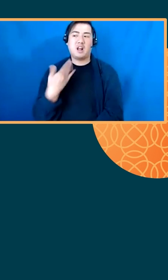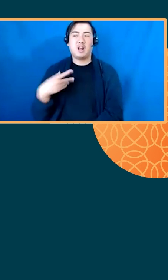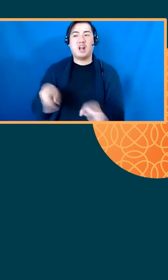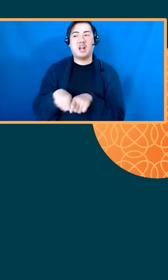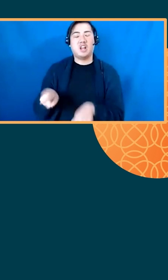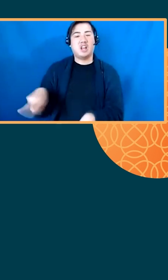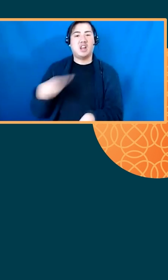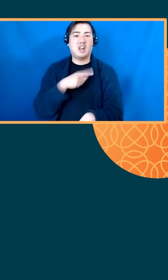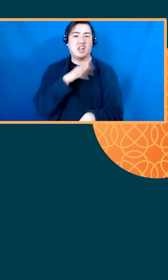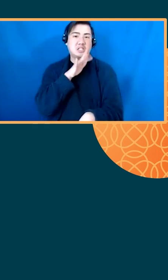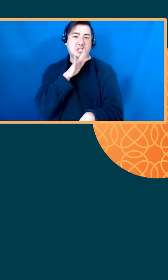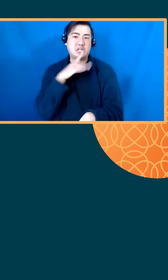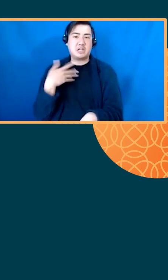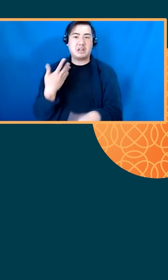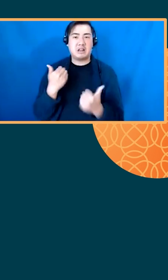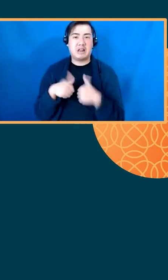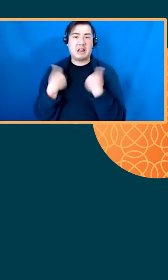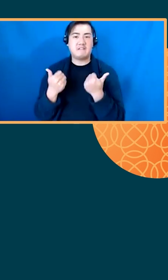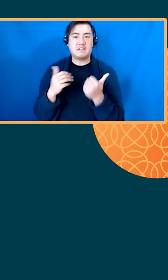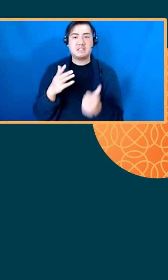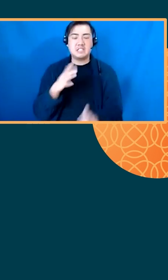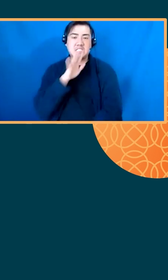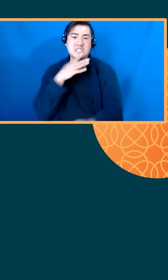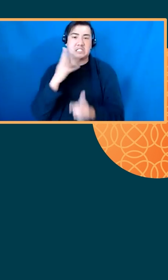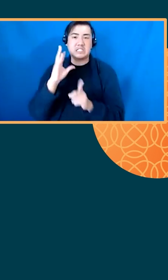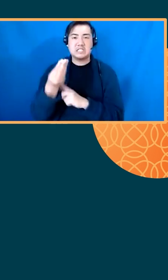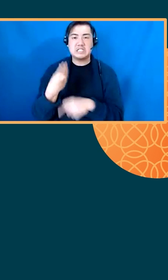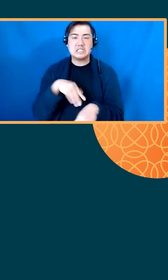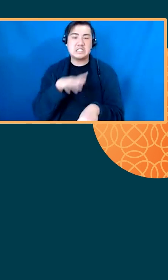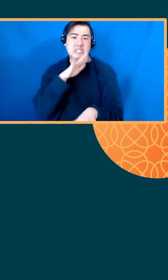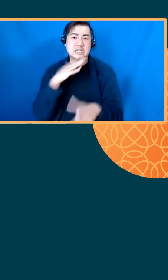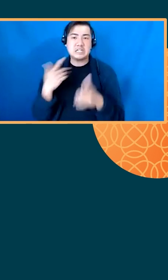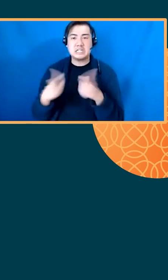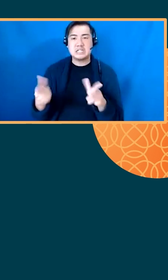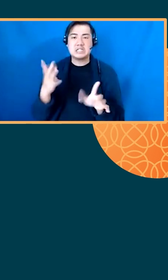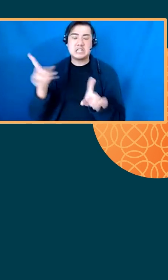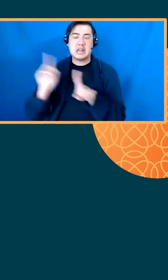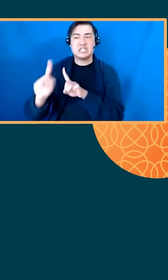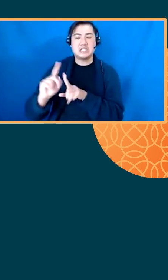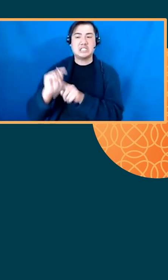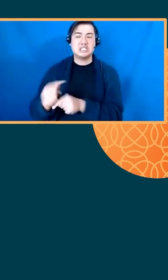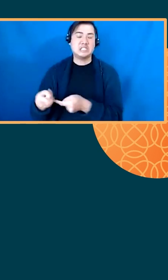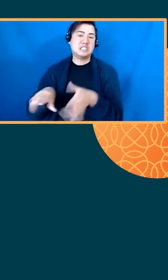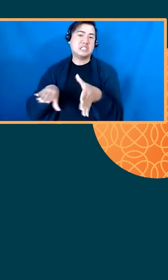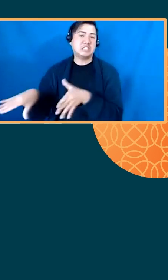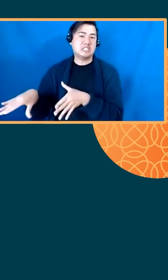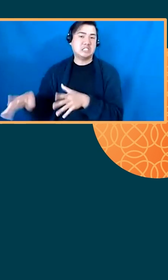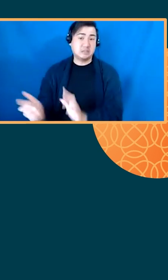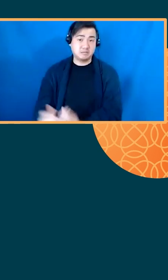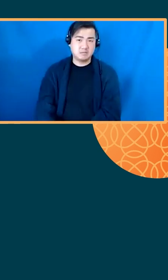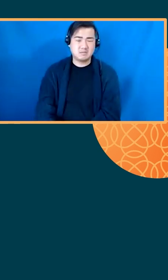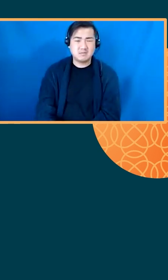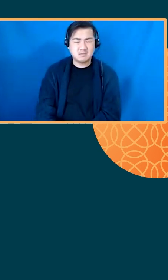of existing, that dirty culture with their dirty language and their different traditions. Let